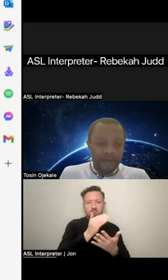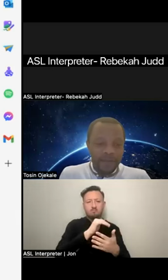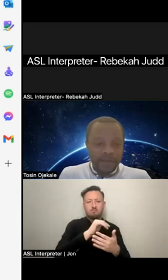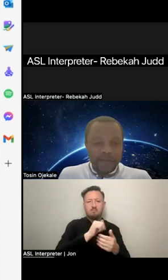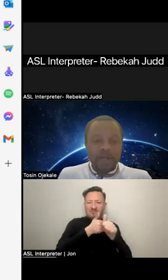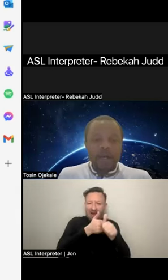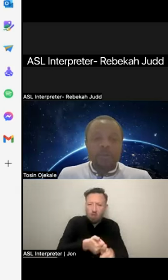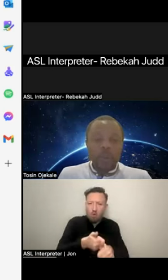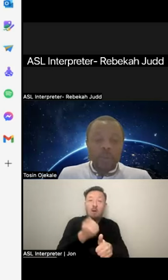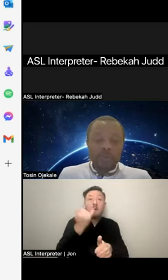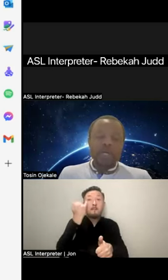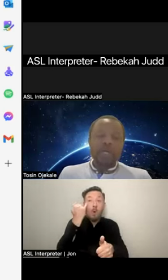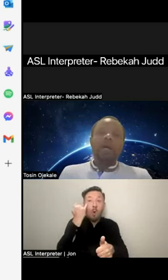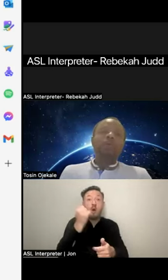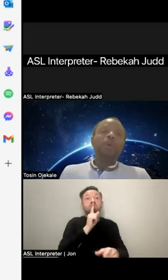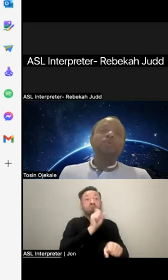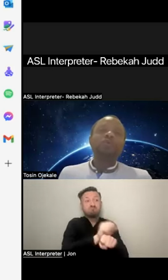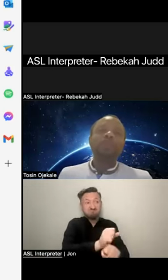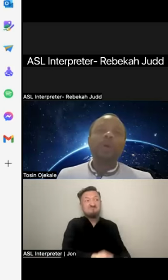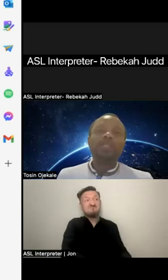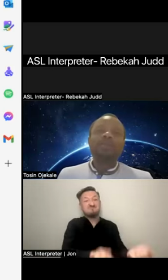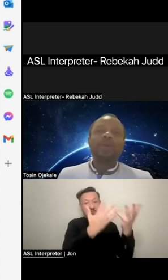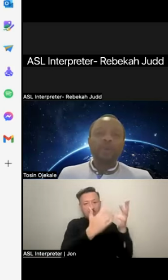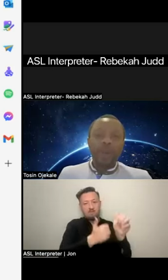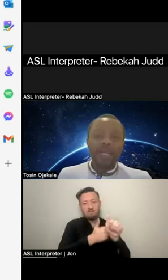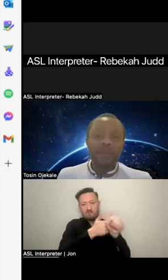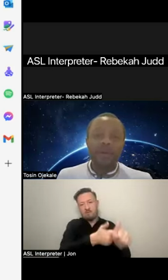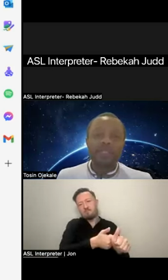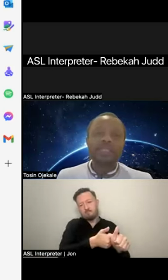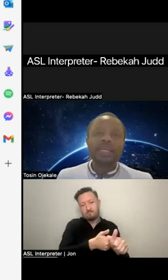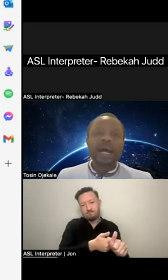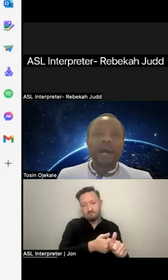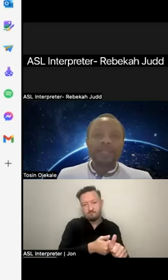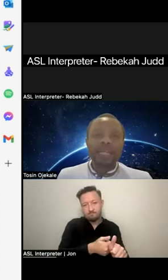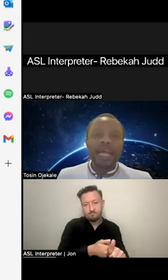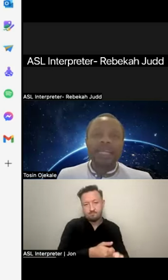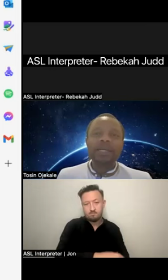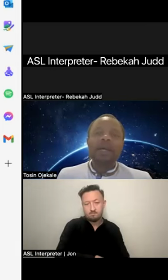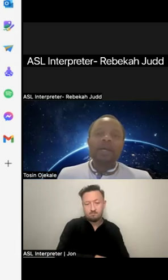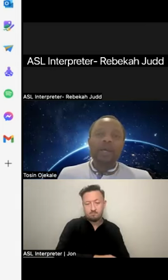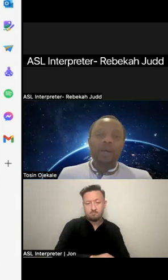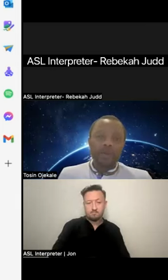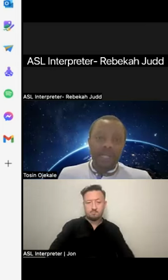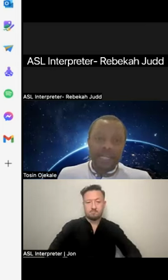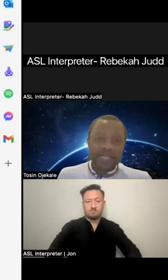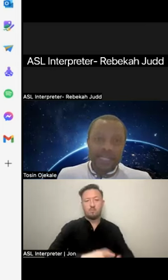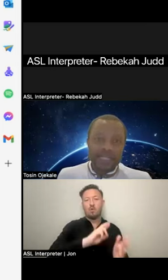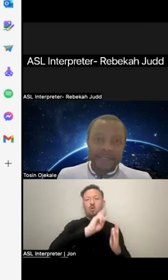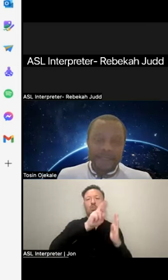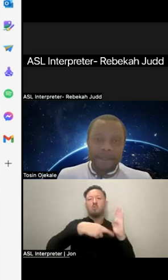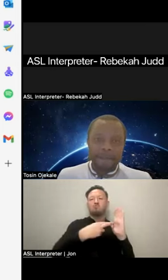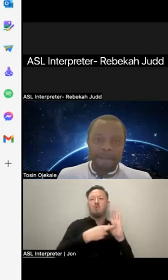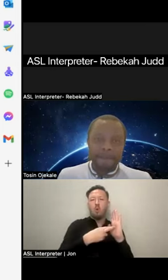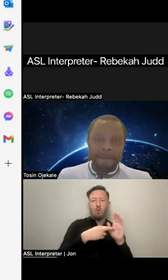fire. Roles must be properly outlined,